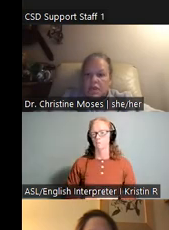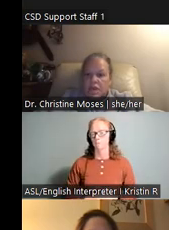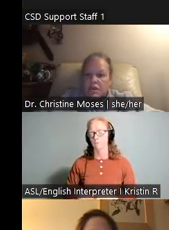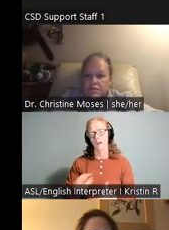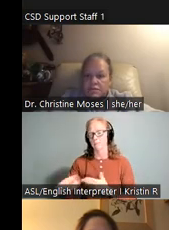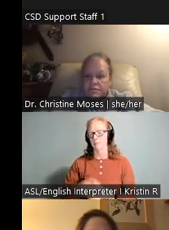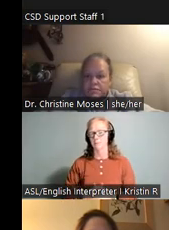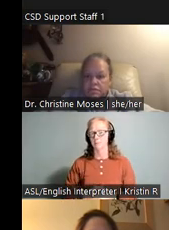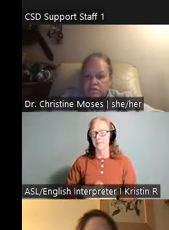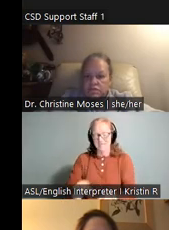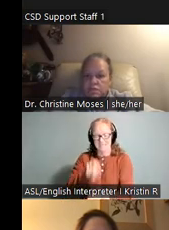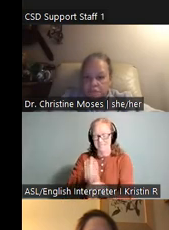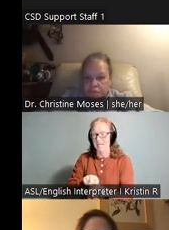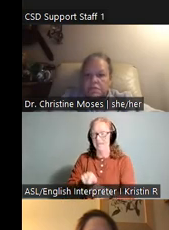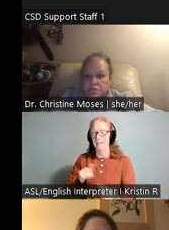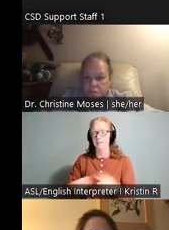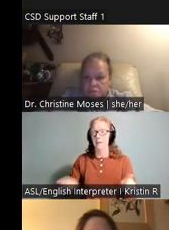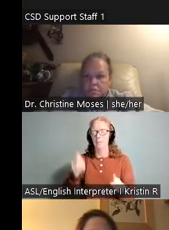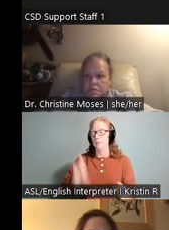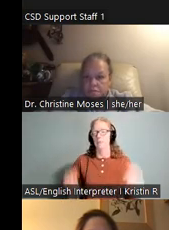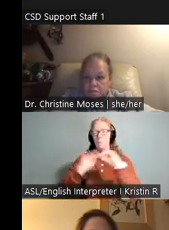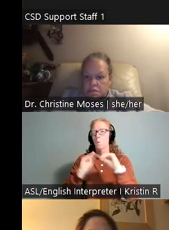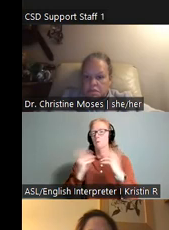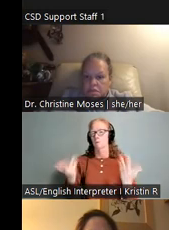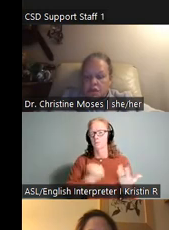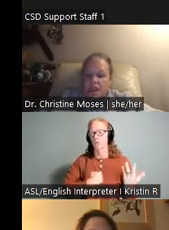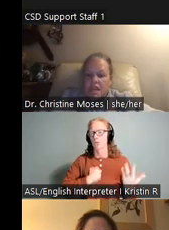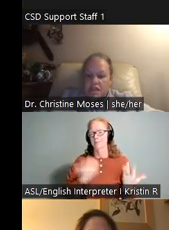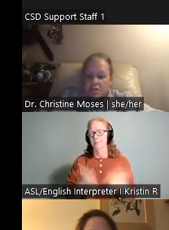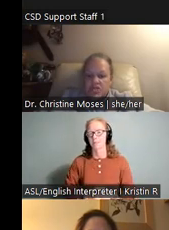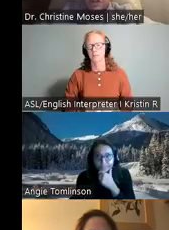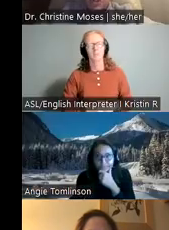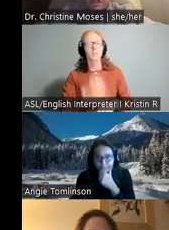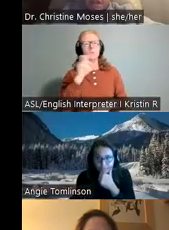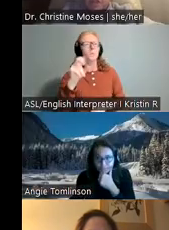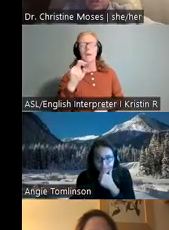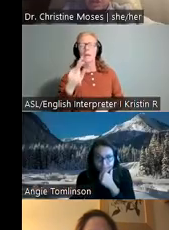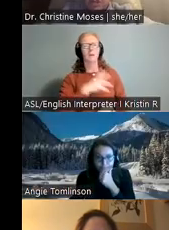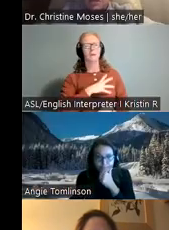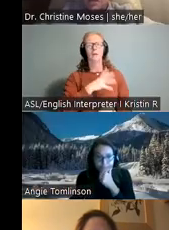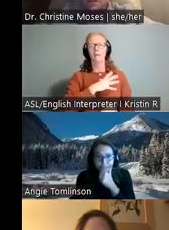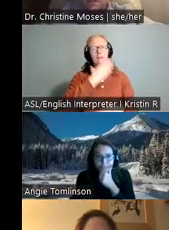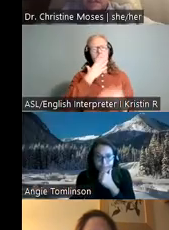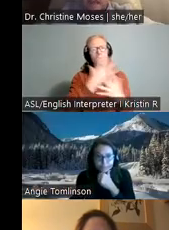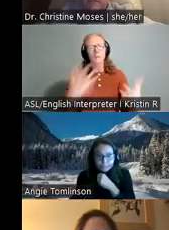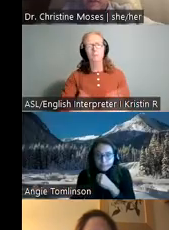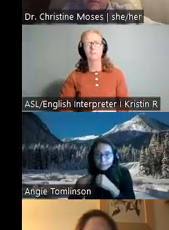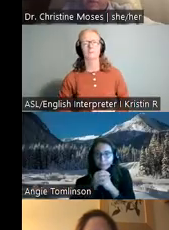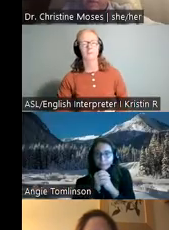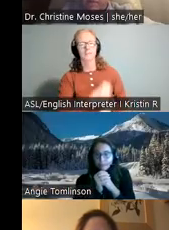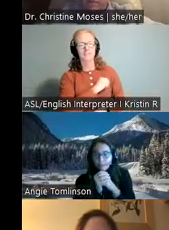And I don't know what it is exactly right now, though. I'm sorry. It's okay, Commissioner Anthony, thank you so much.